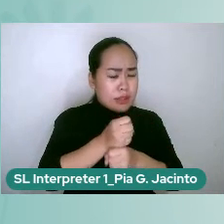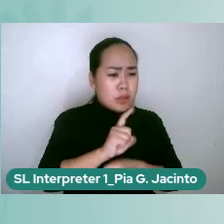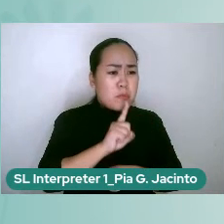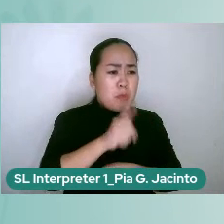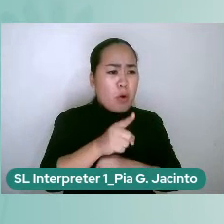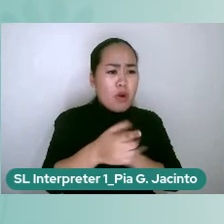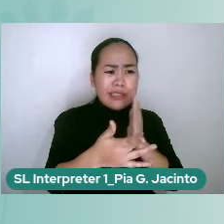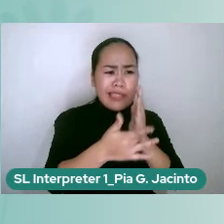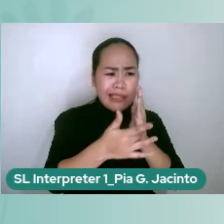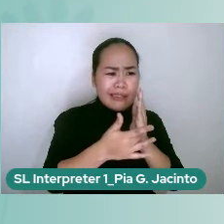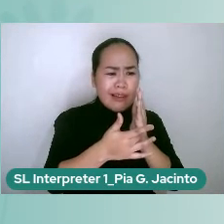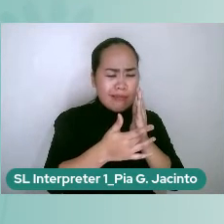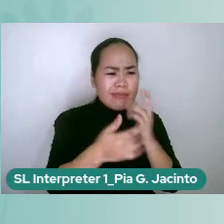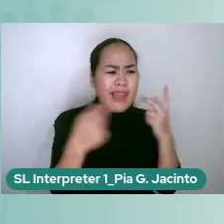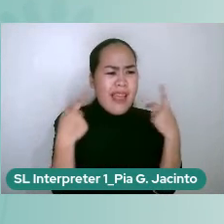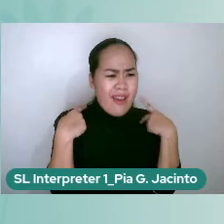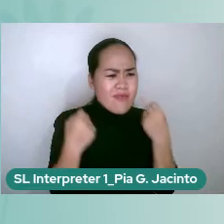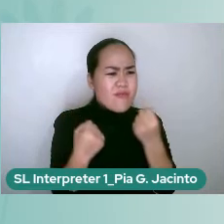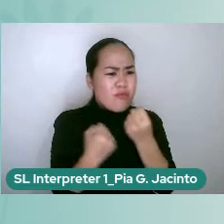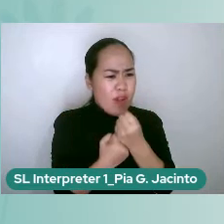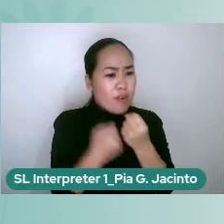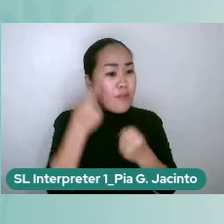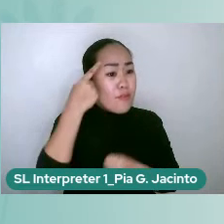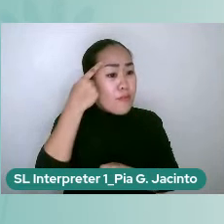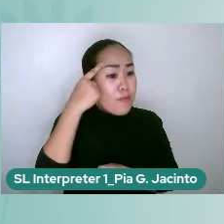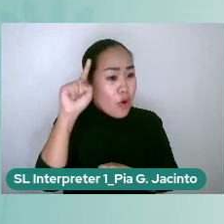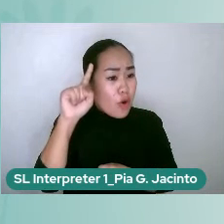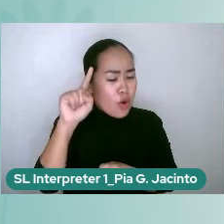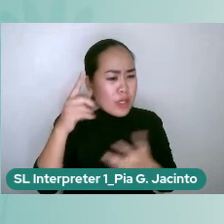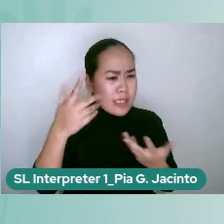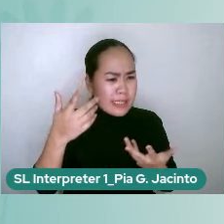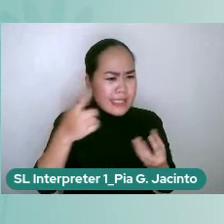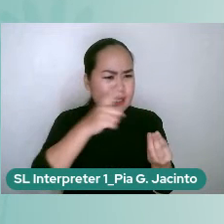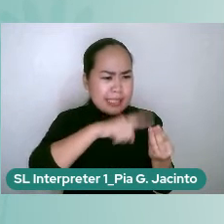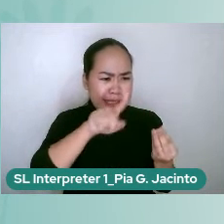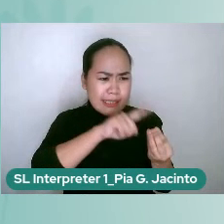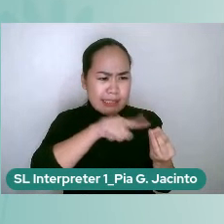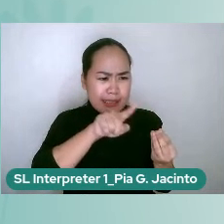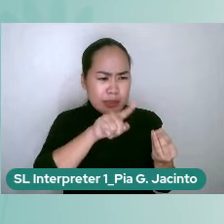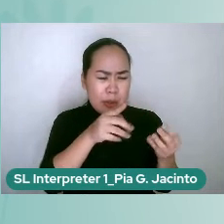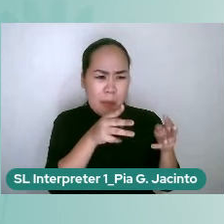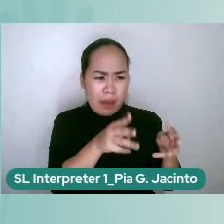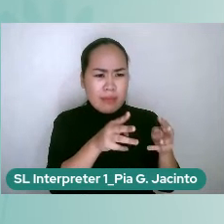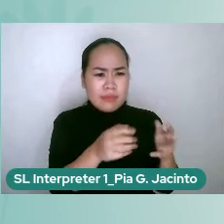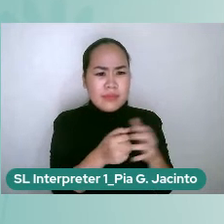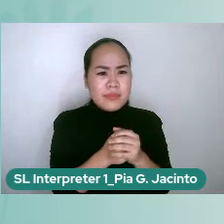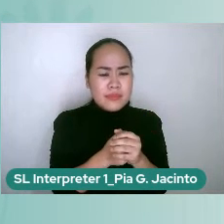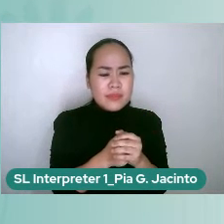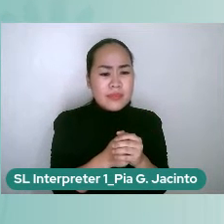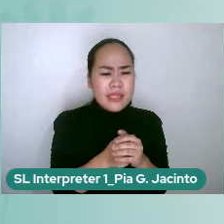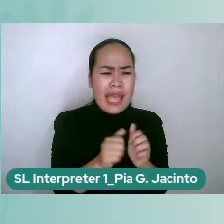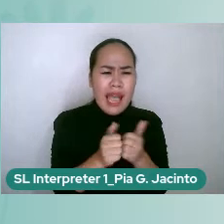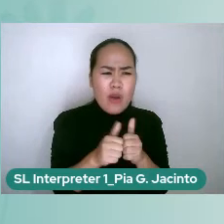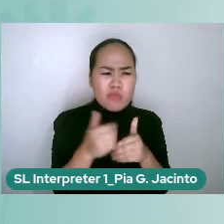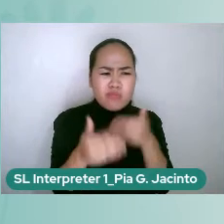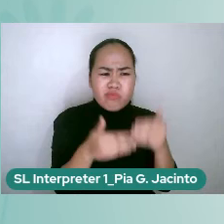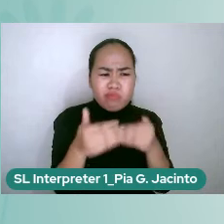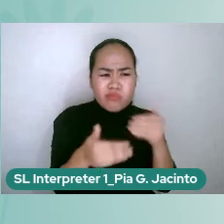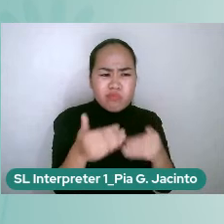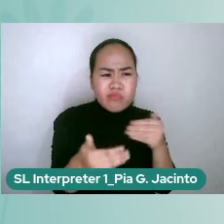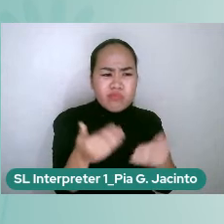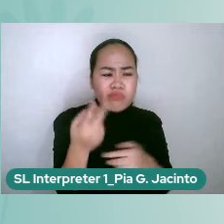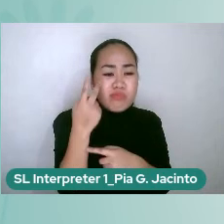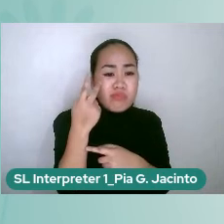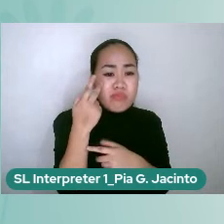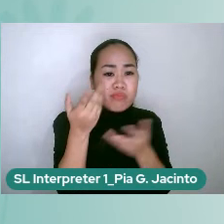foundation for the elimination strategy had started. Let's unpack how it transpired. It began again